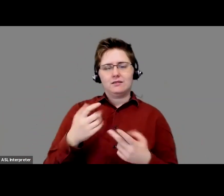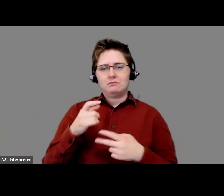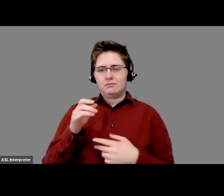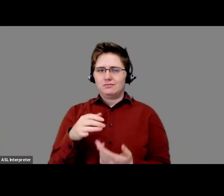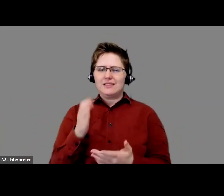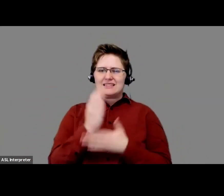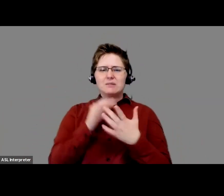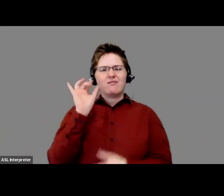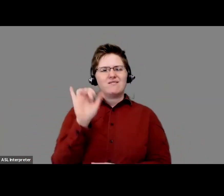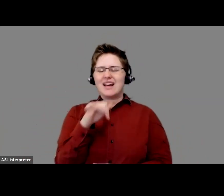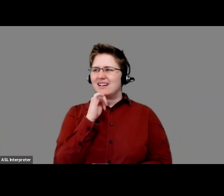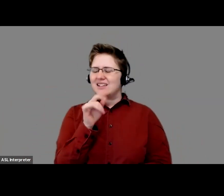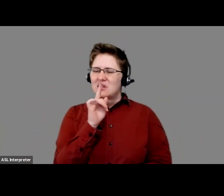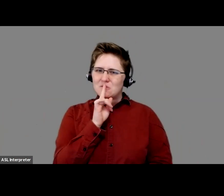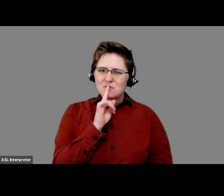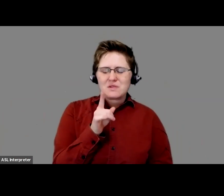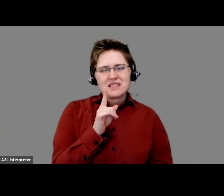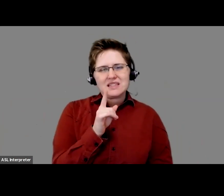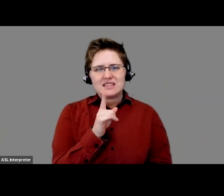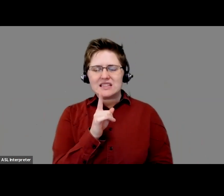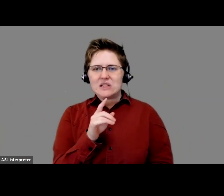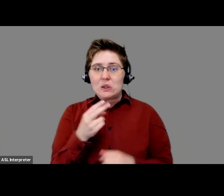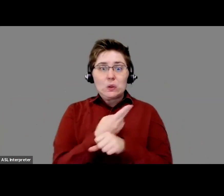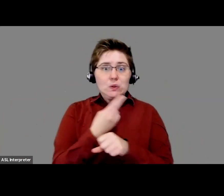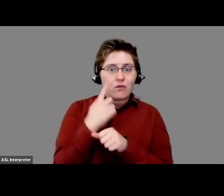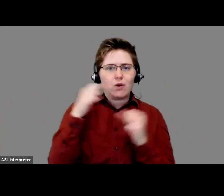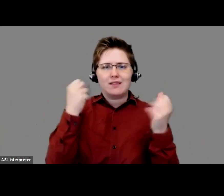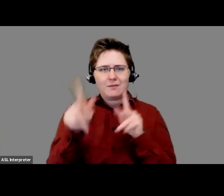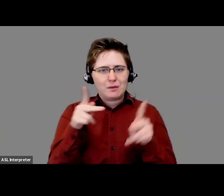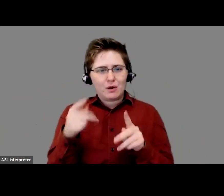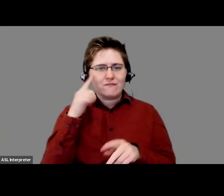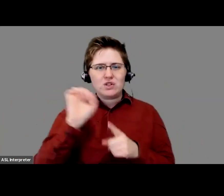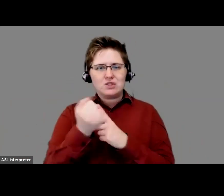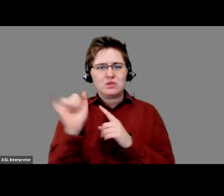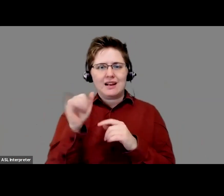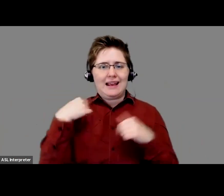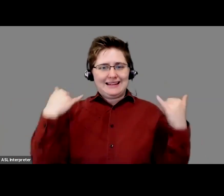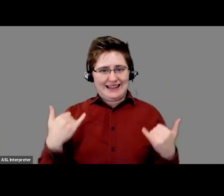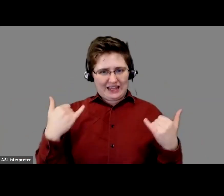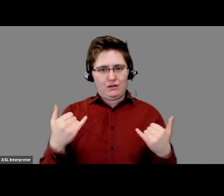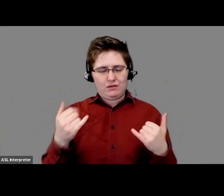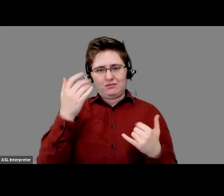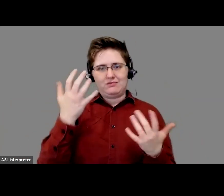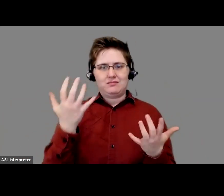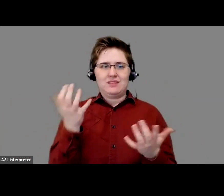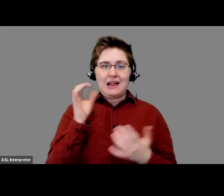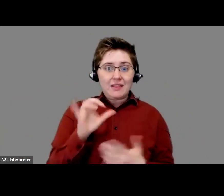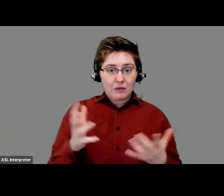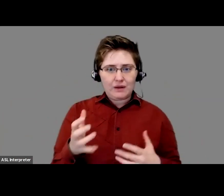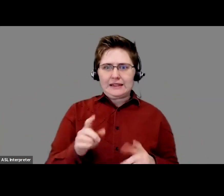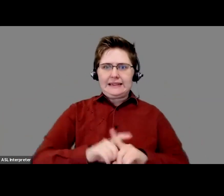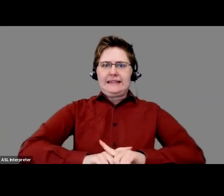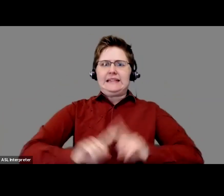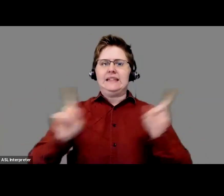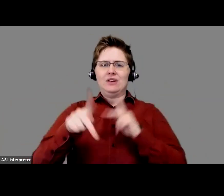of that has not really been super useful for a lot of people in a situation like we're going through now, a pandemic, which is a very different